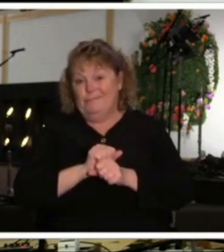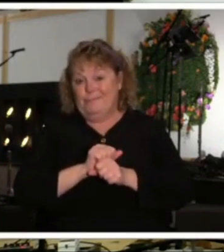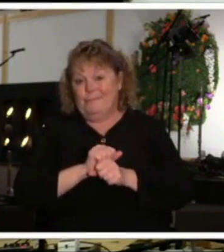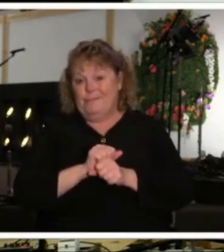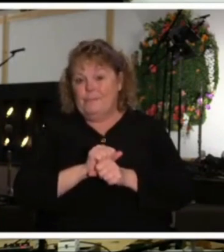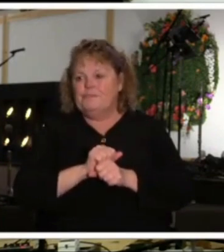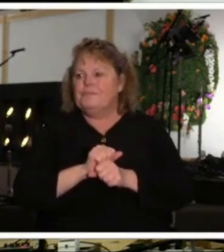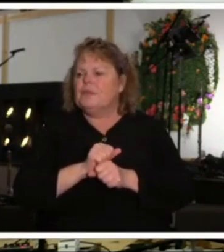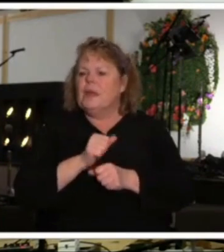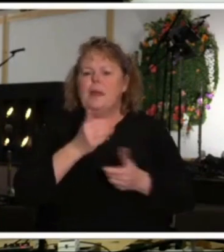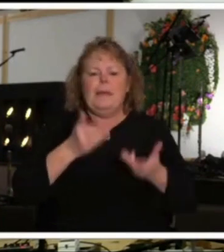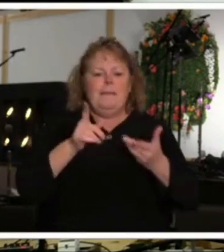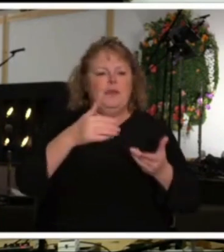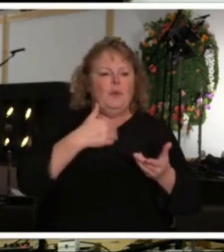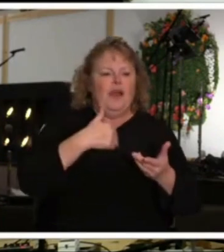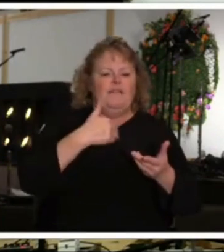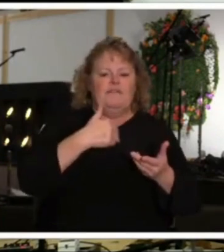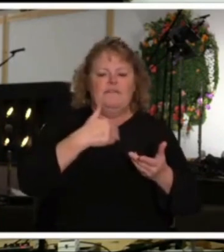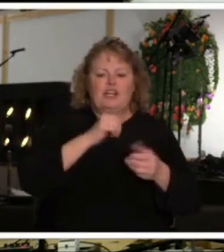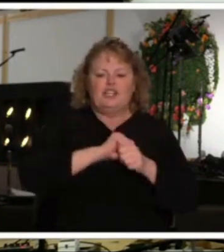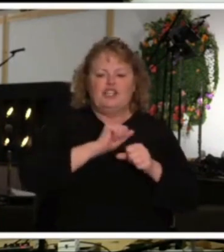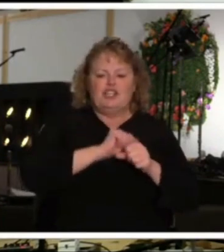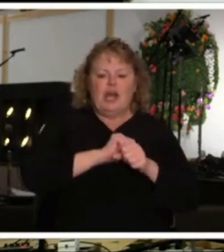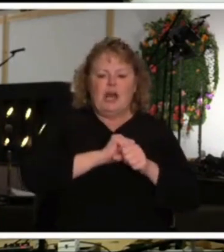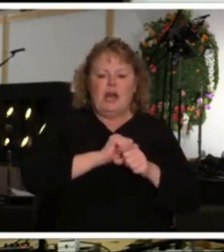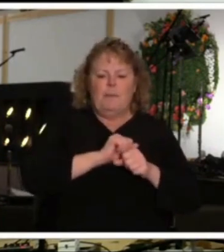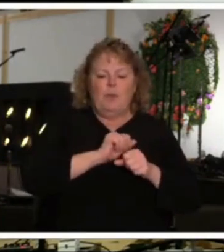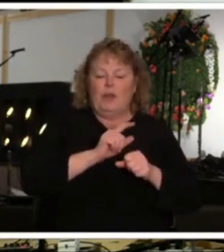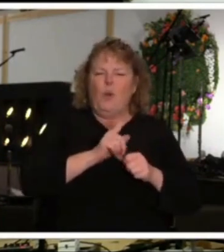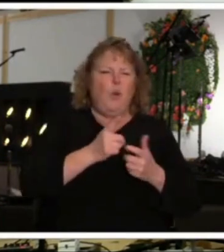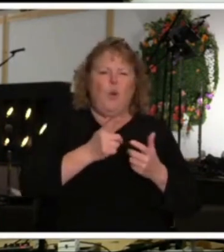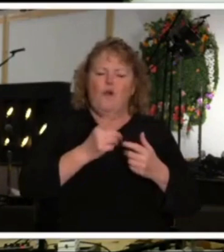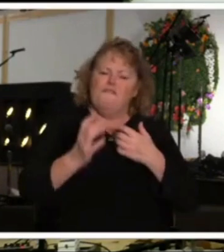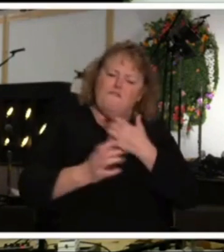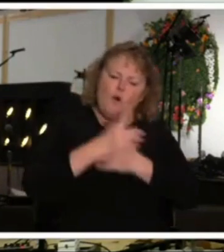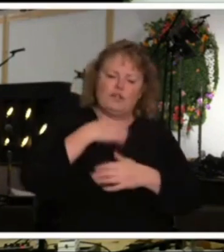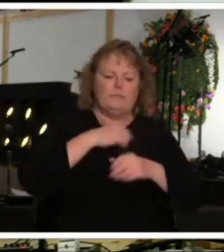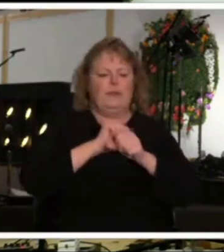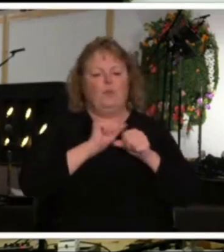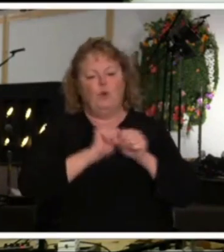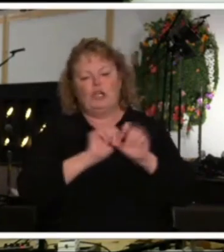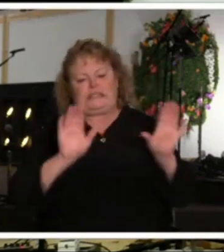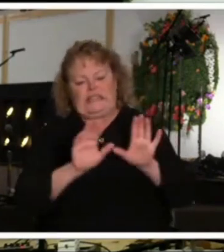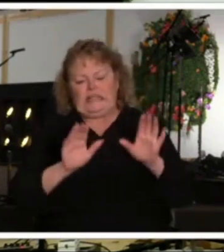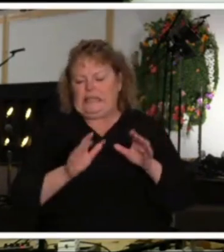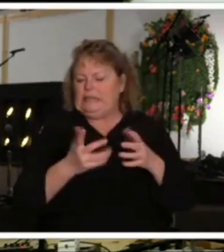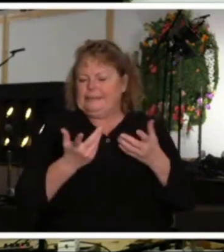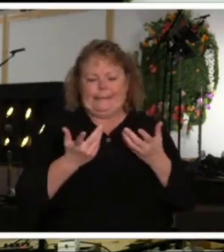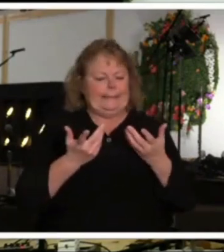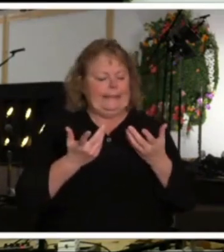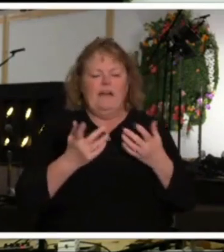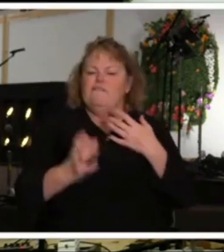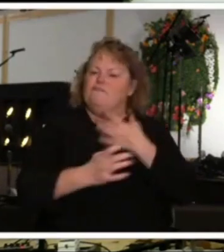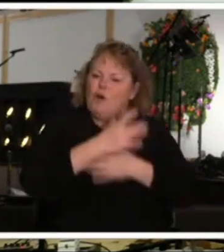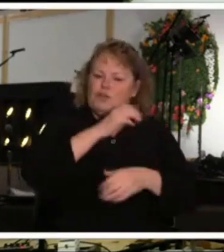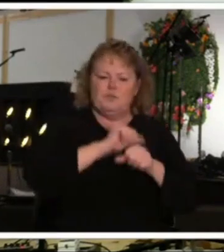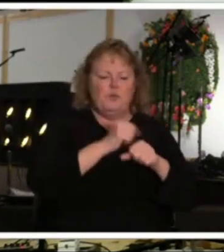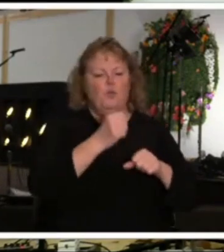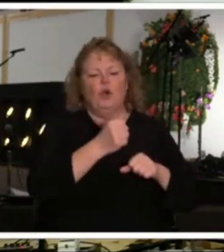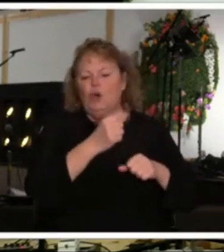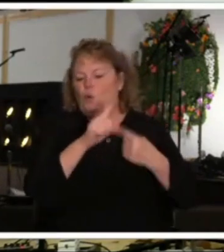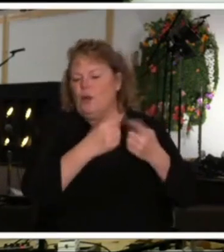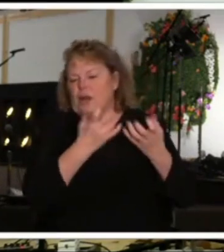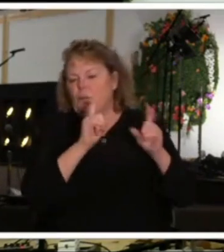sometimes people have jobs where they can't never come to church service or they can't go to Bible study or small group. Like, if you have a job where you can never